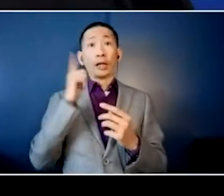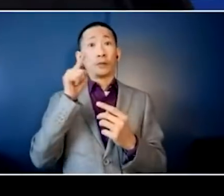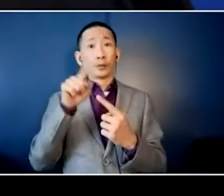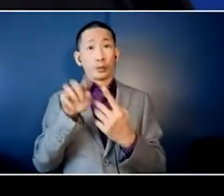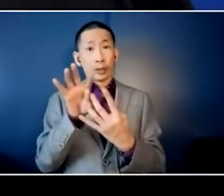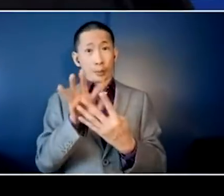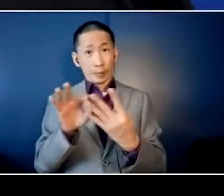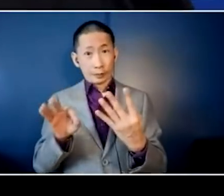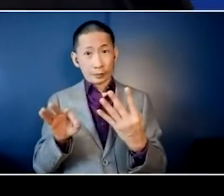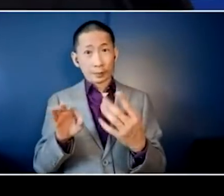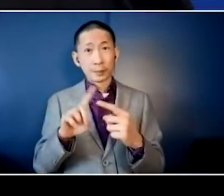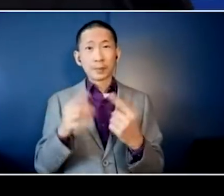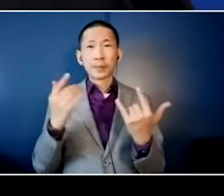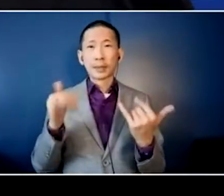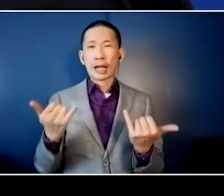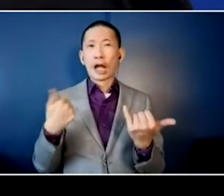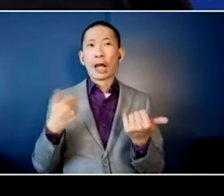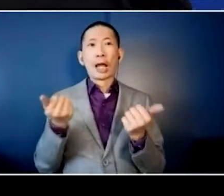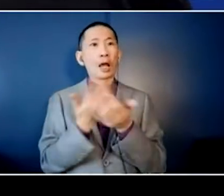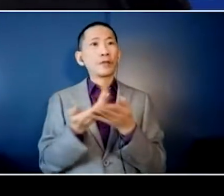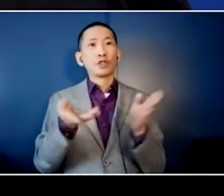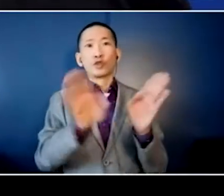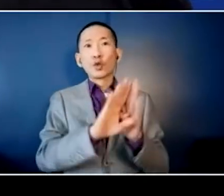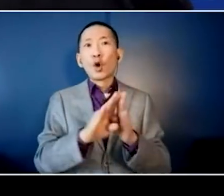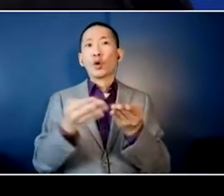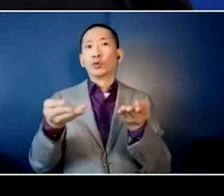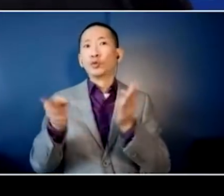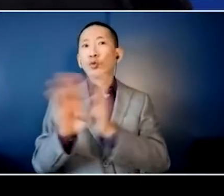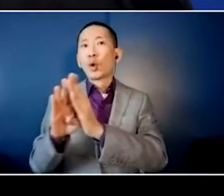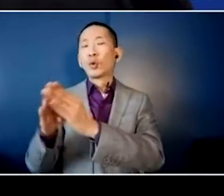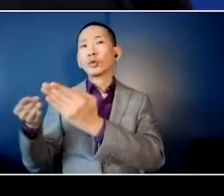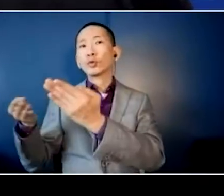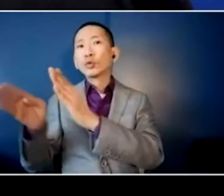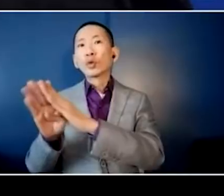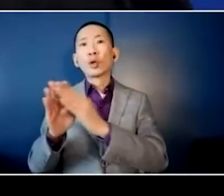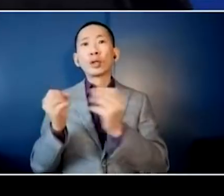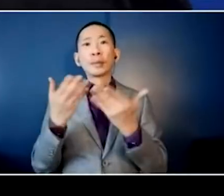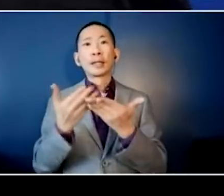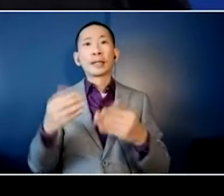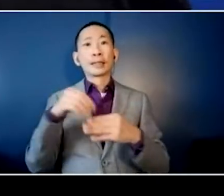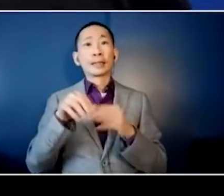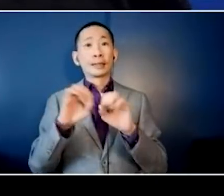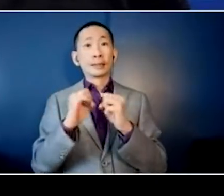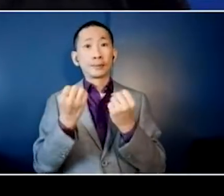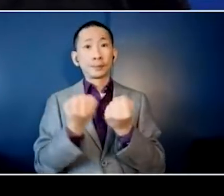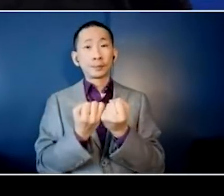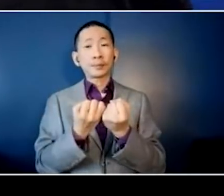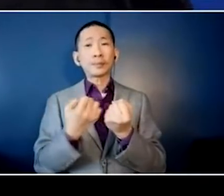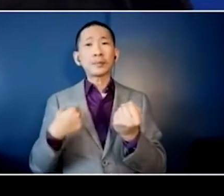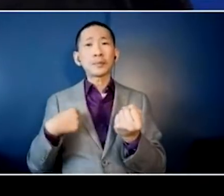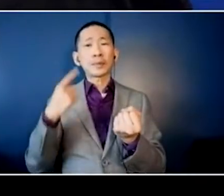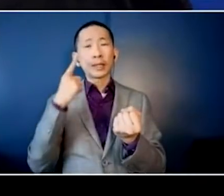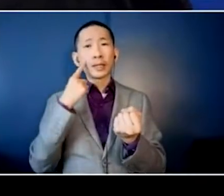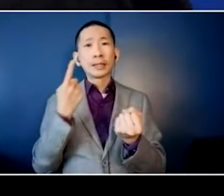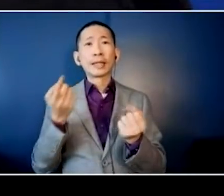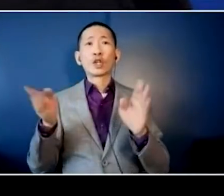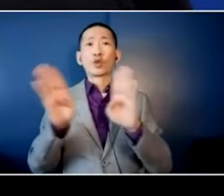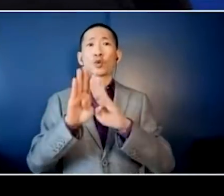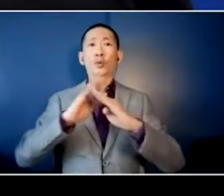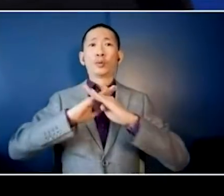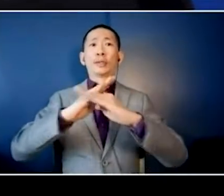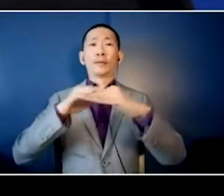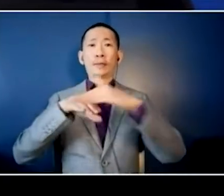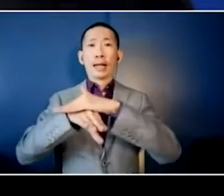fact that we've been closed off from so many things in society, I think being closed off from access to